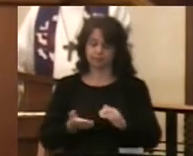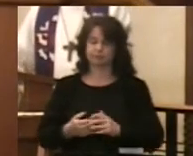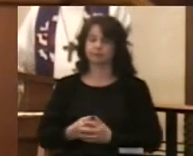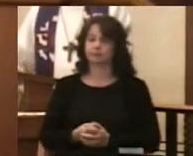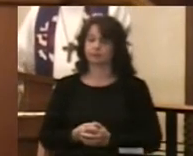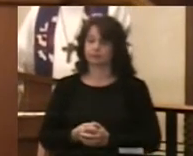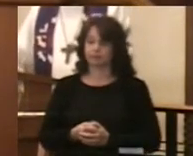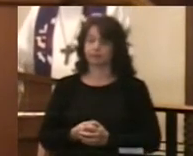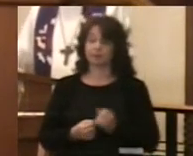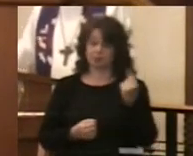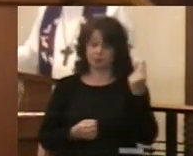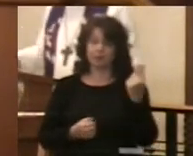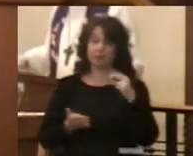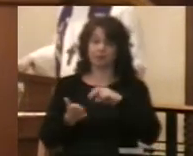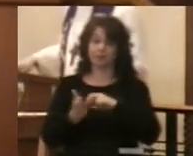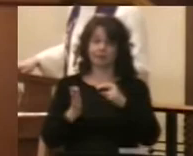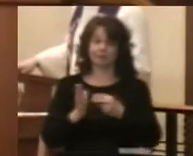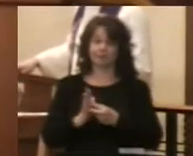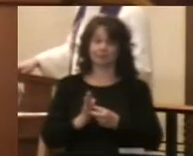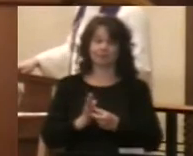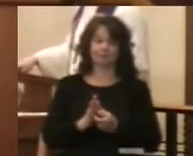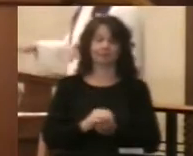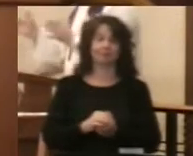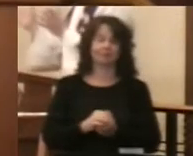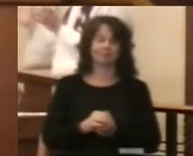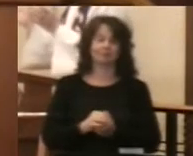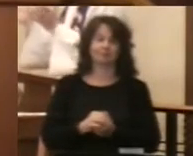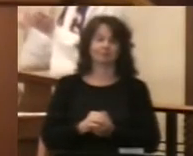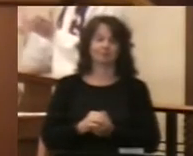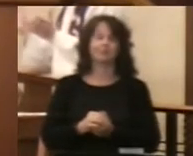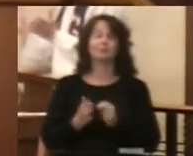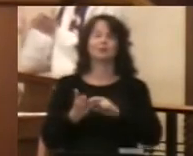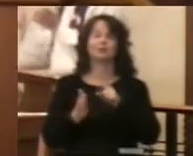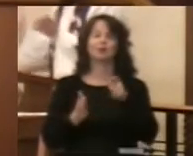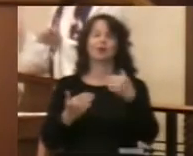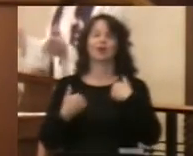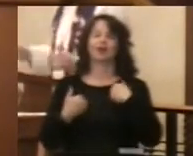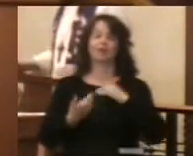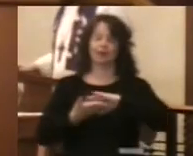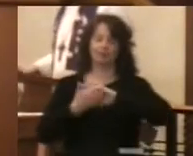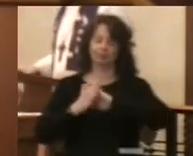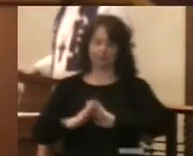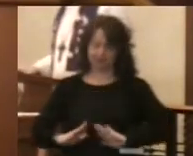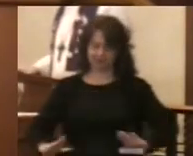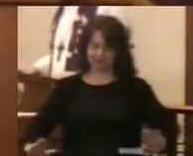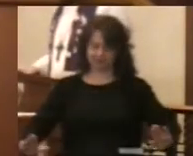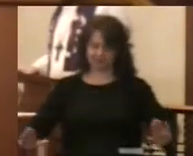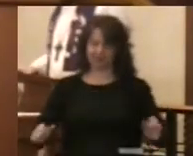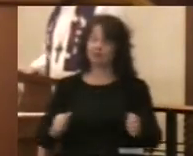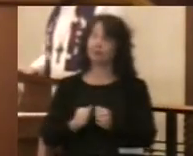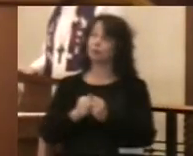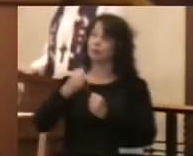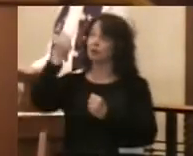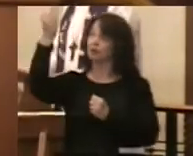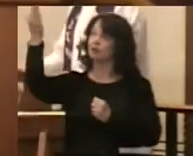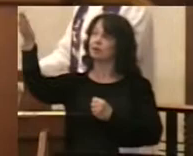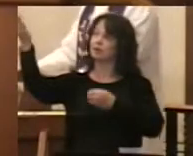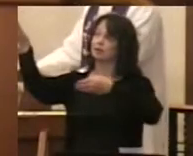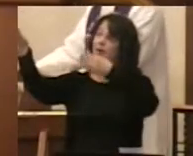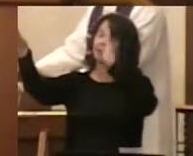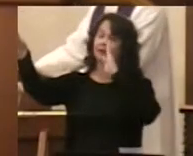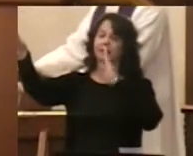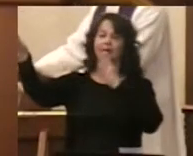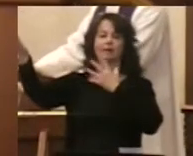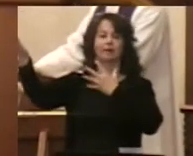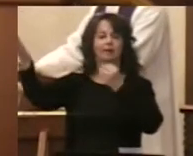Do you understand what this means? It means that you have peace with God and therefore with the